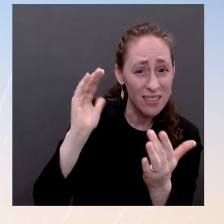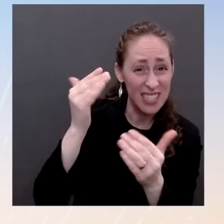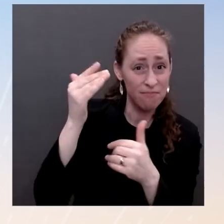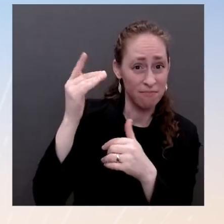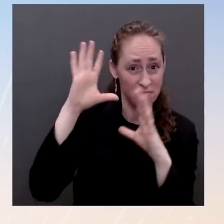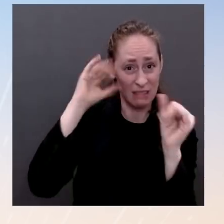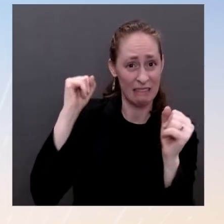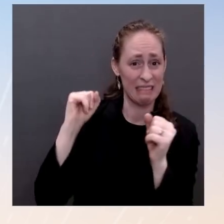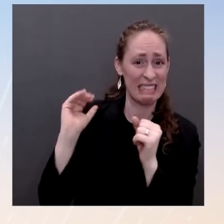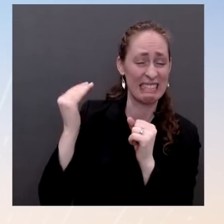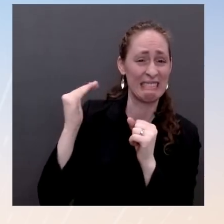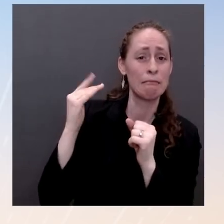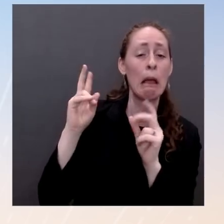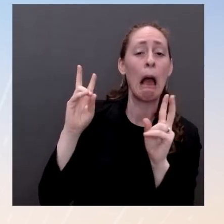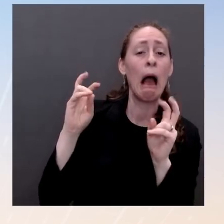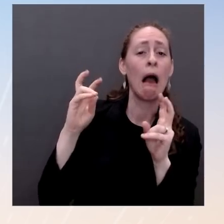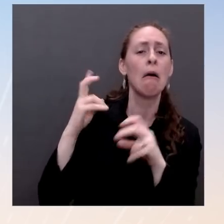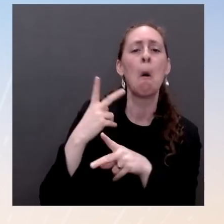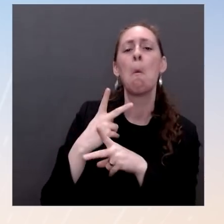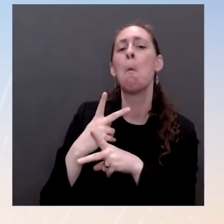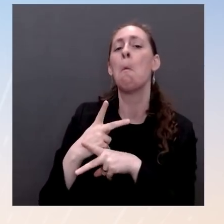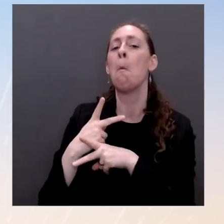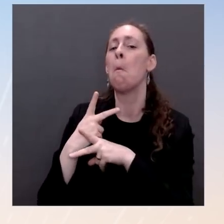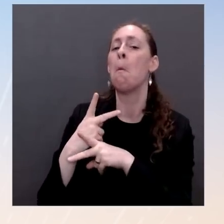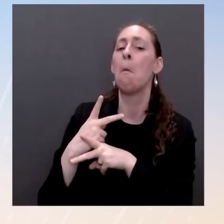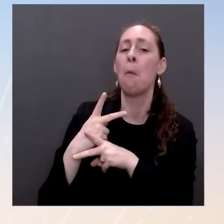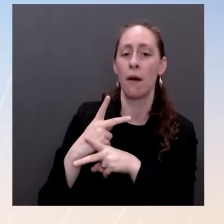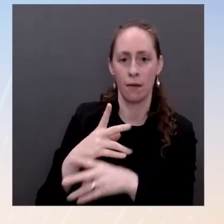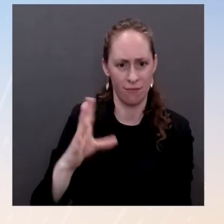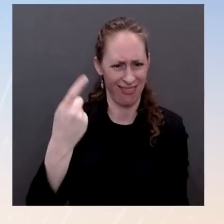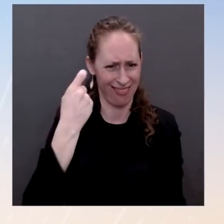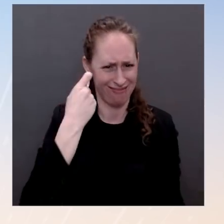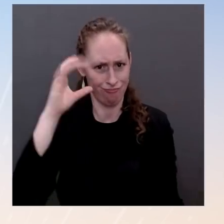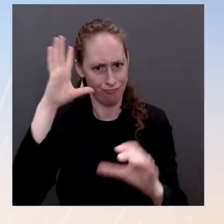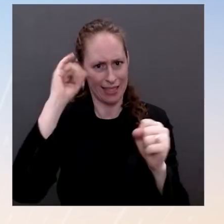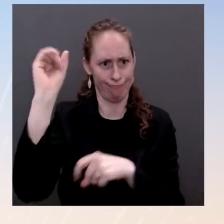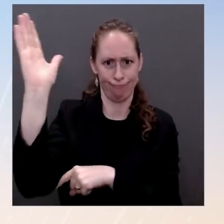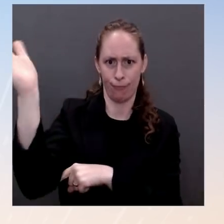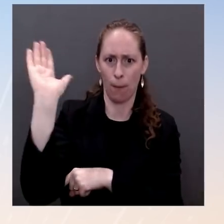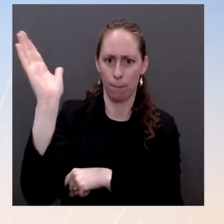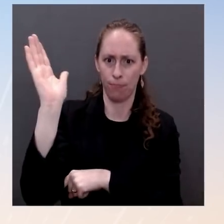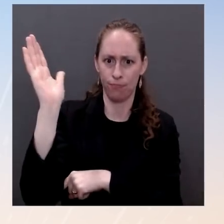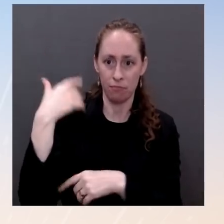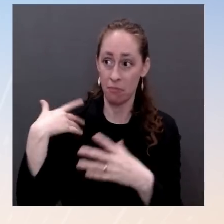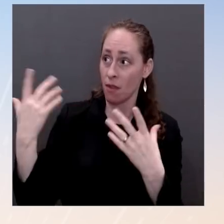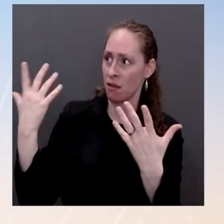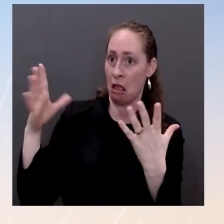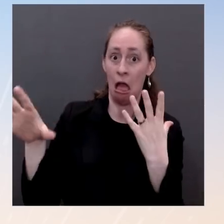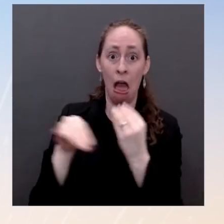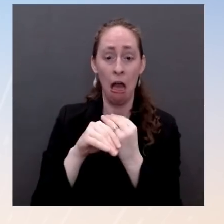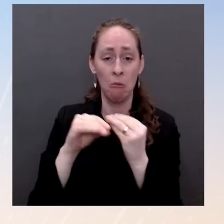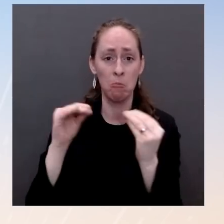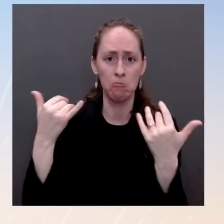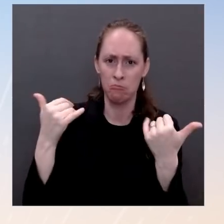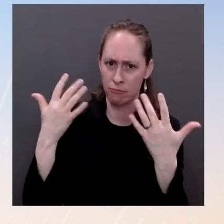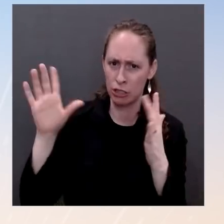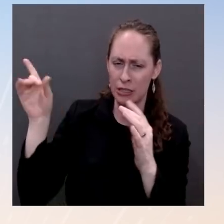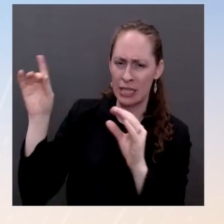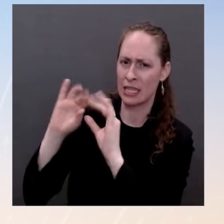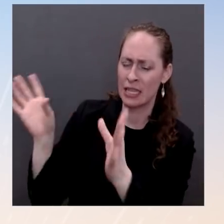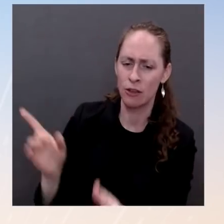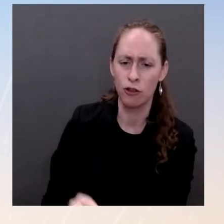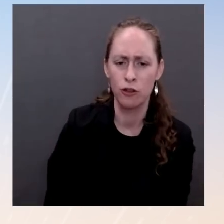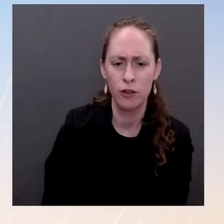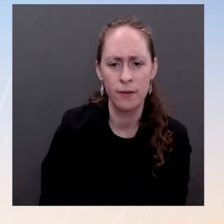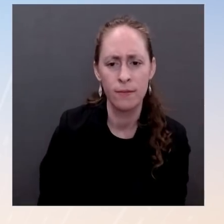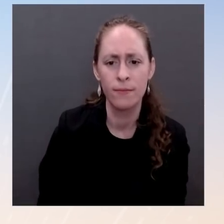conveyed in a speech to the country. GOP senators have unveiled a sanctions bill. Have you assessed whether or not